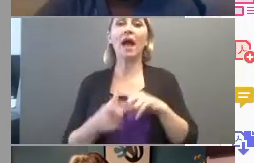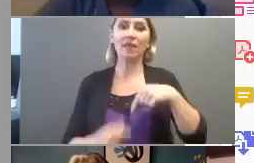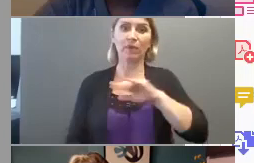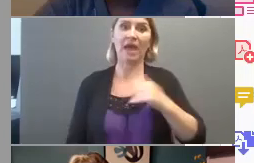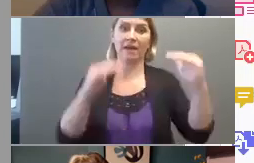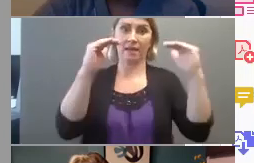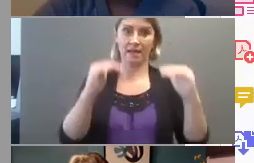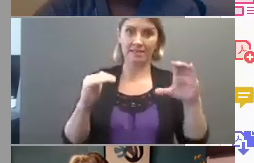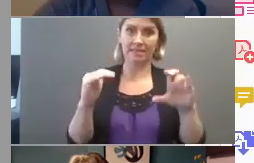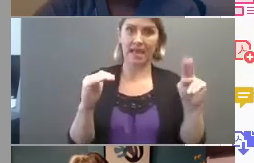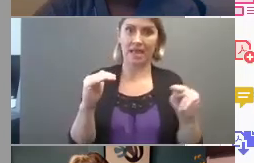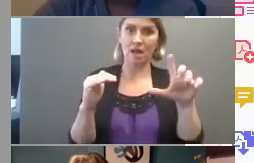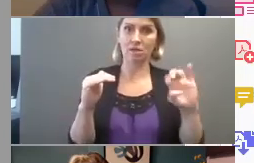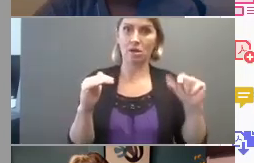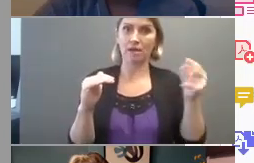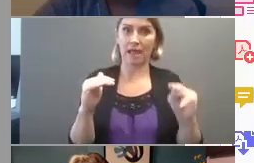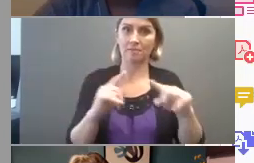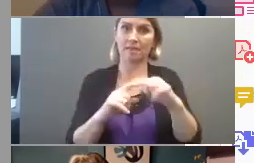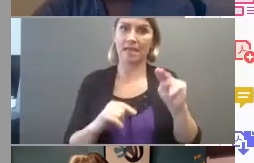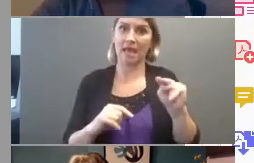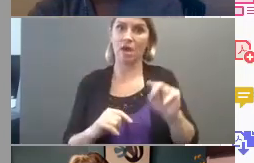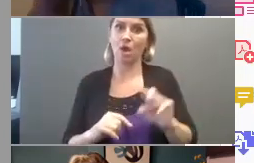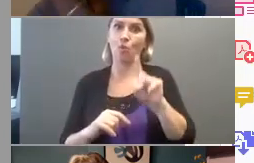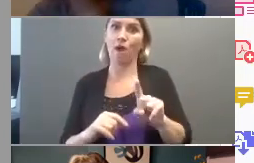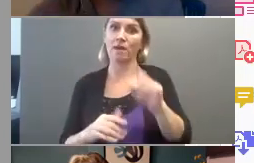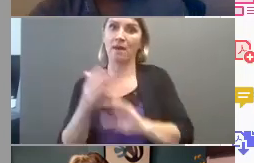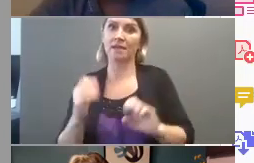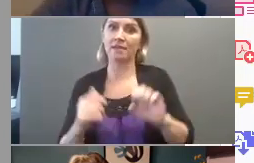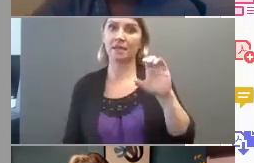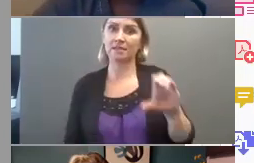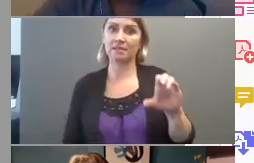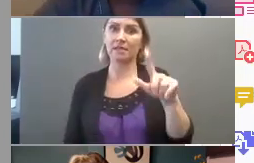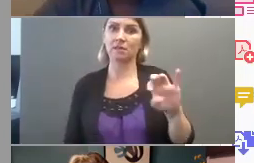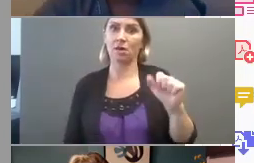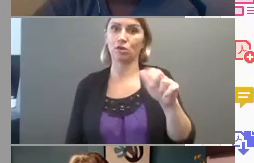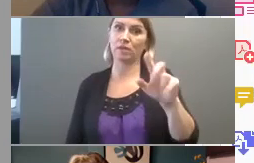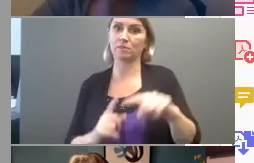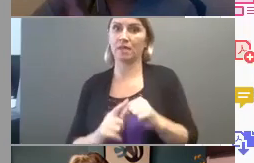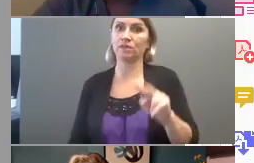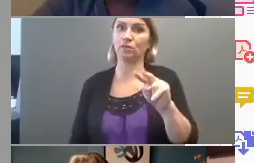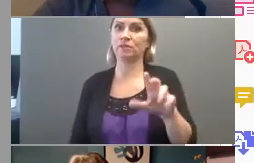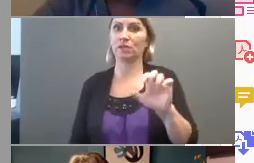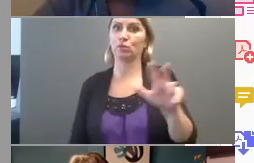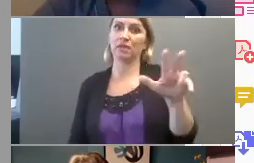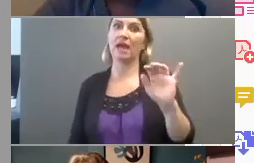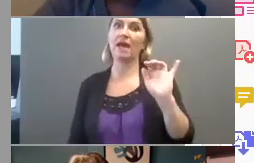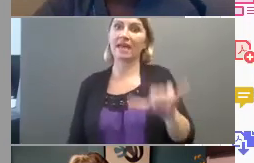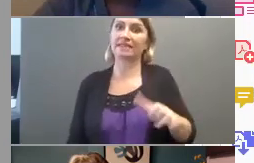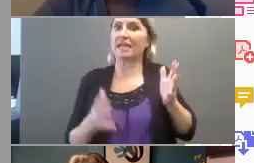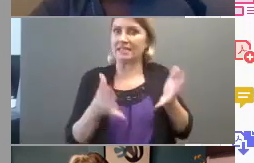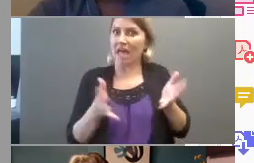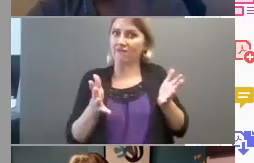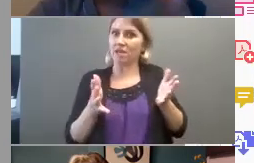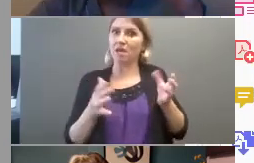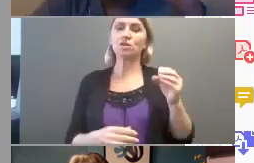n plus n, and then we have 1 minus C log 3 plus 2C by 3. That is the leftover part. And